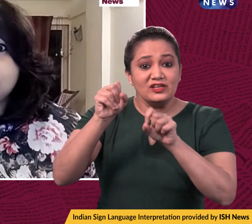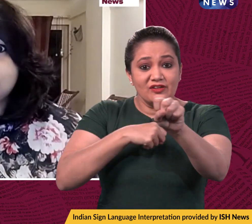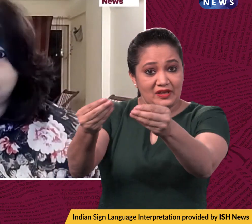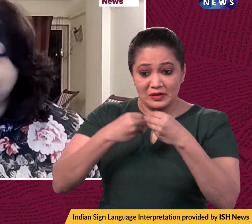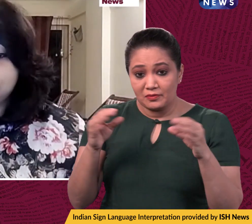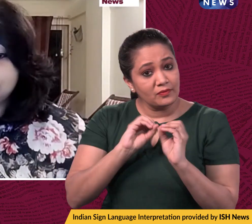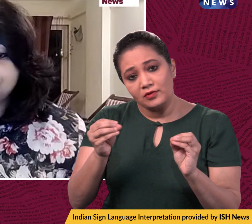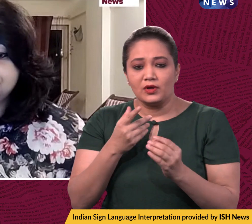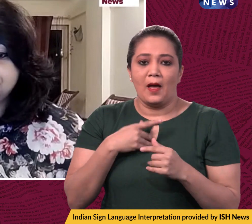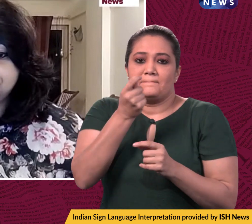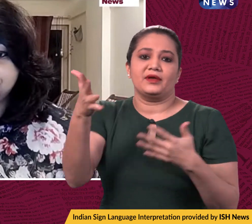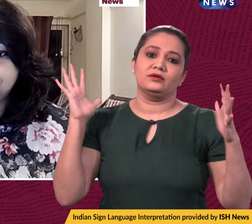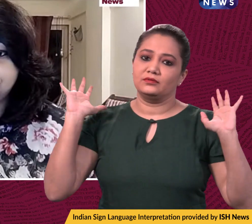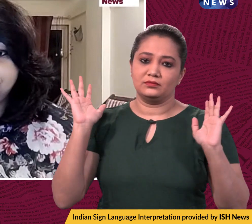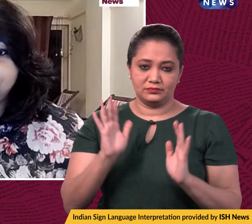vaccine certificates.